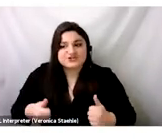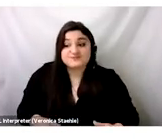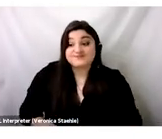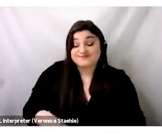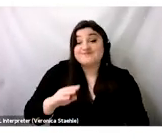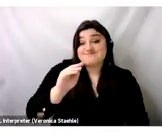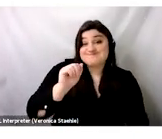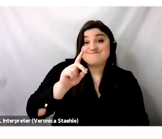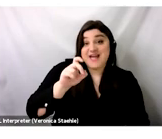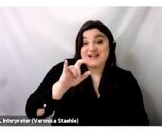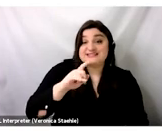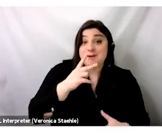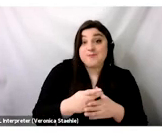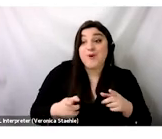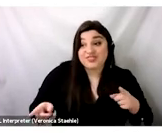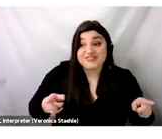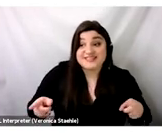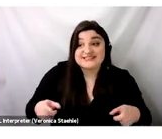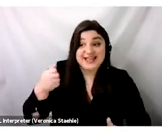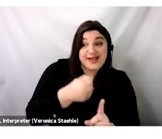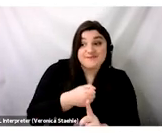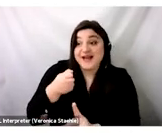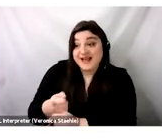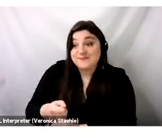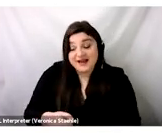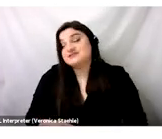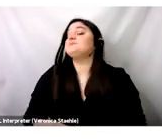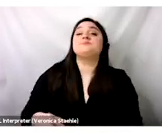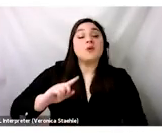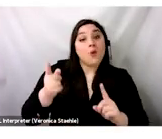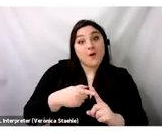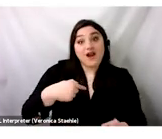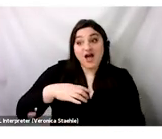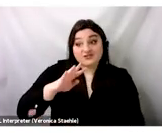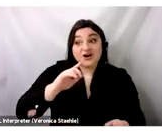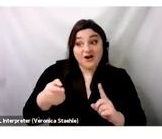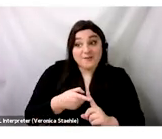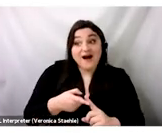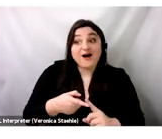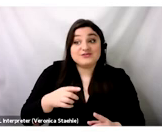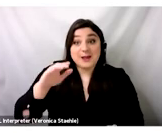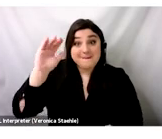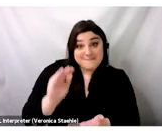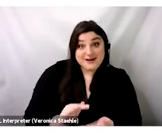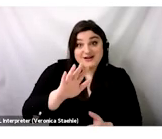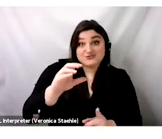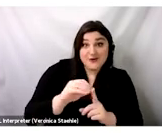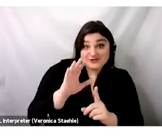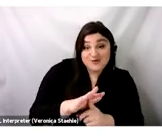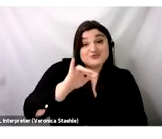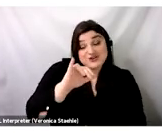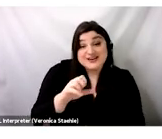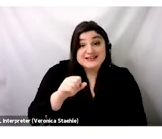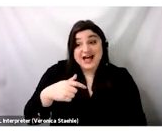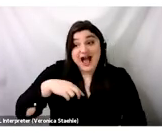both basically, when I talk about minimizing, I'm actually talking about ingesting microfibers that are